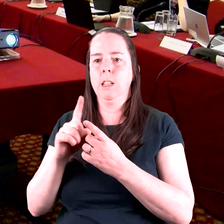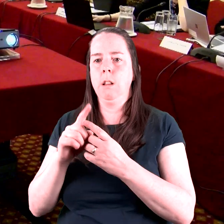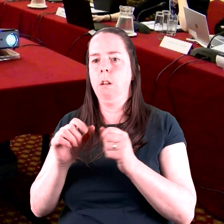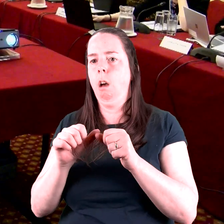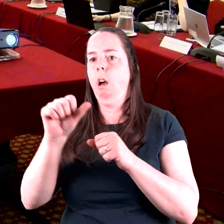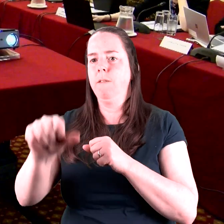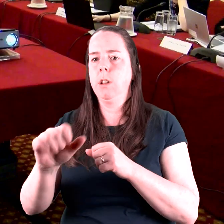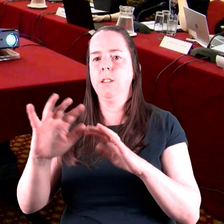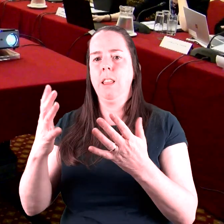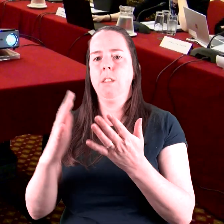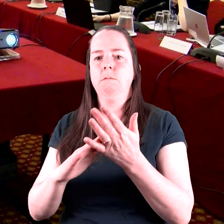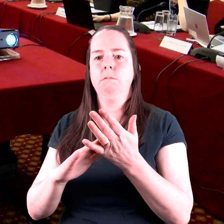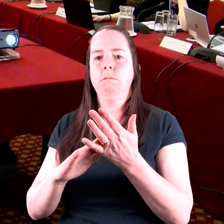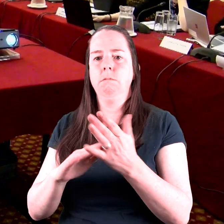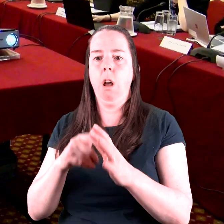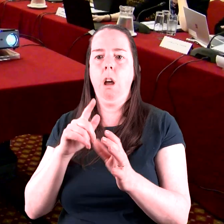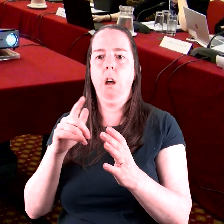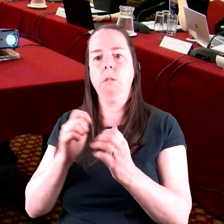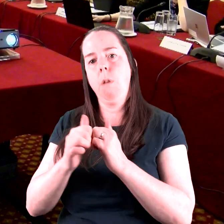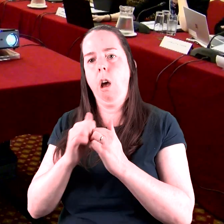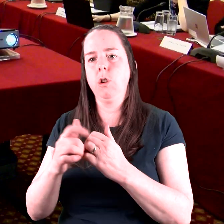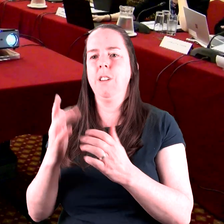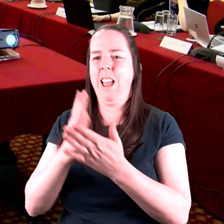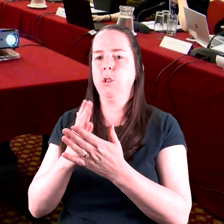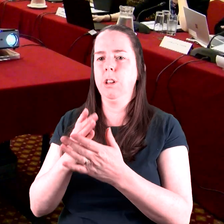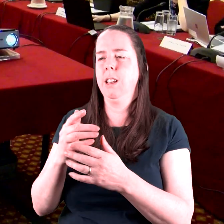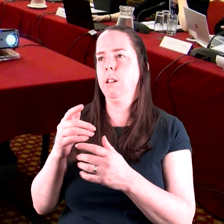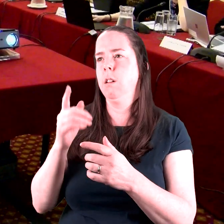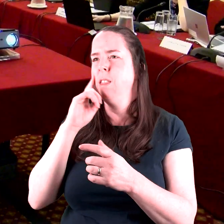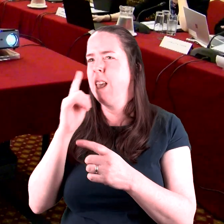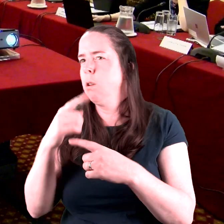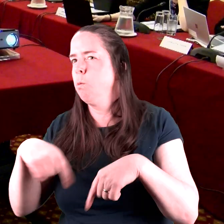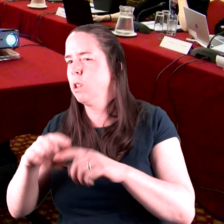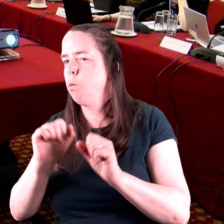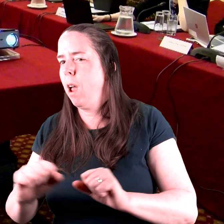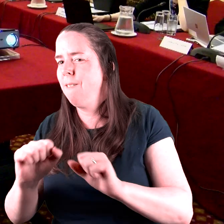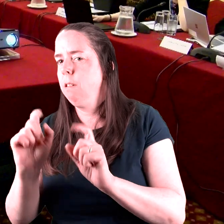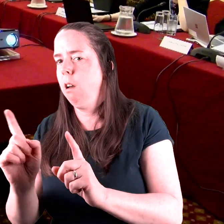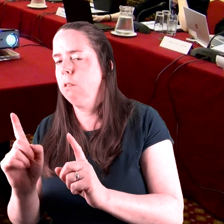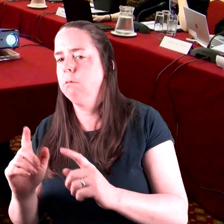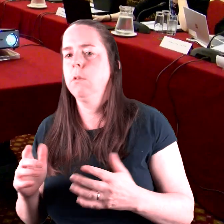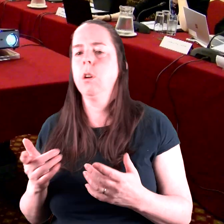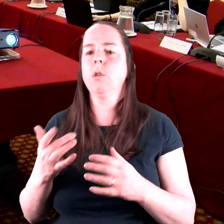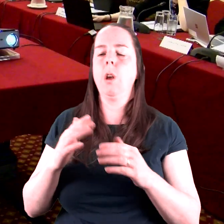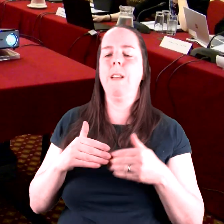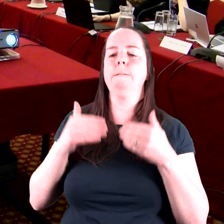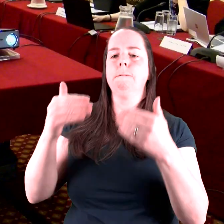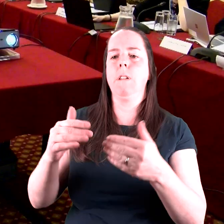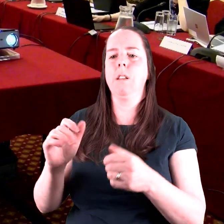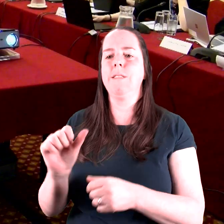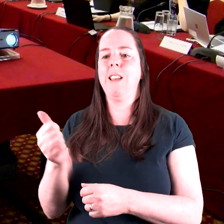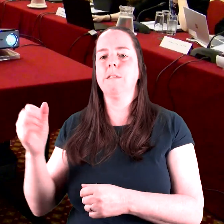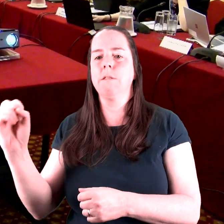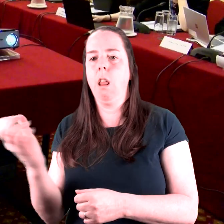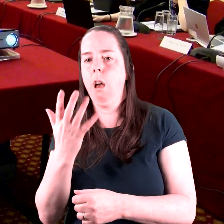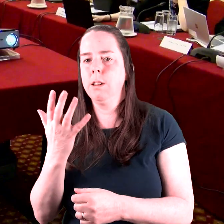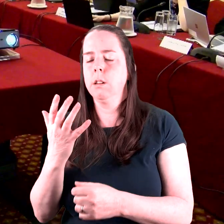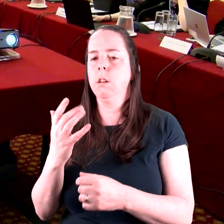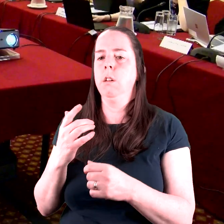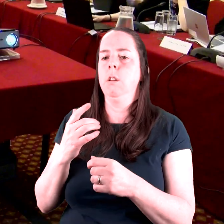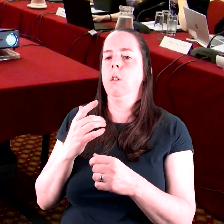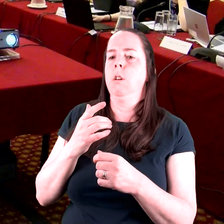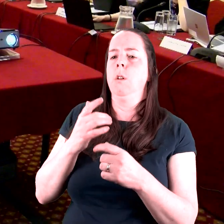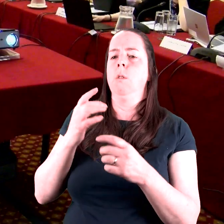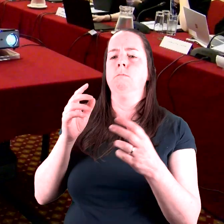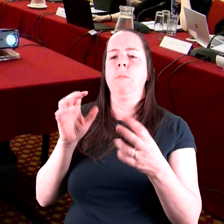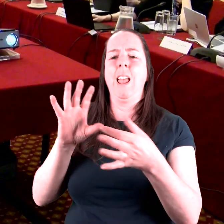fall outside of the 10th of March that actually people think we should wait for. And then if we just move on to the other slide, just in terms of a